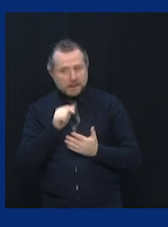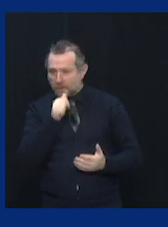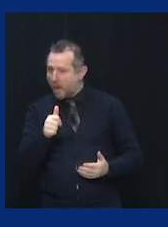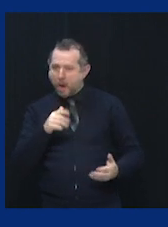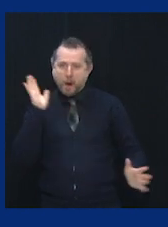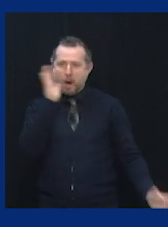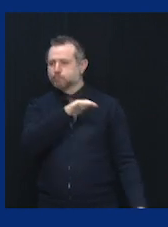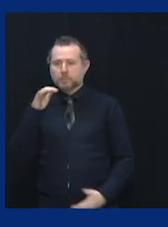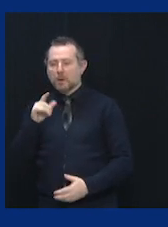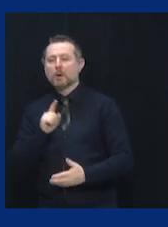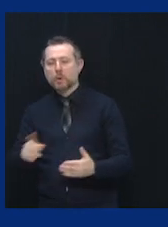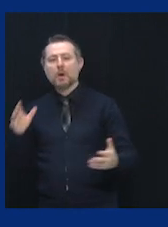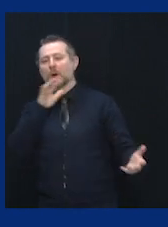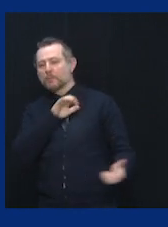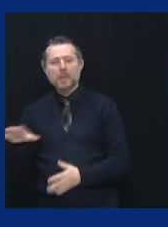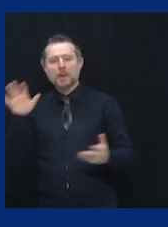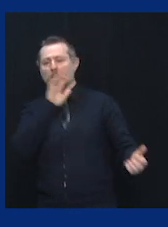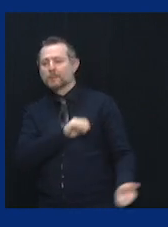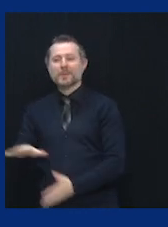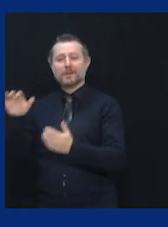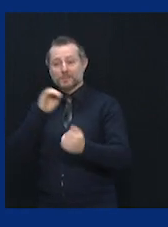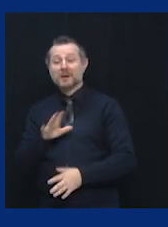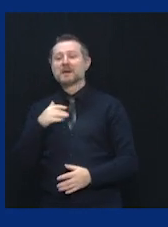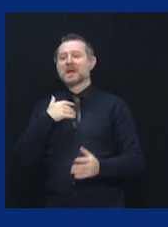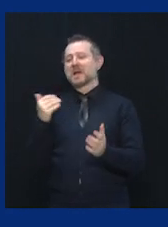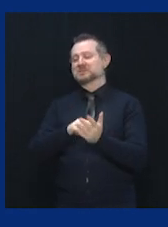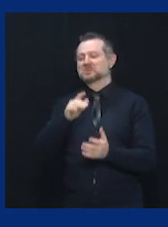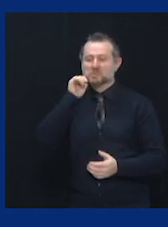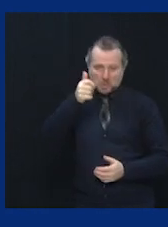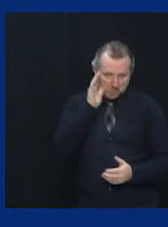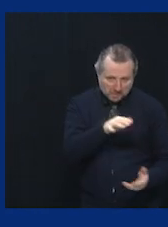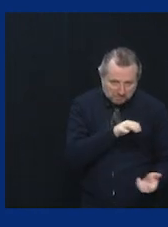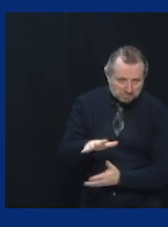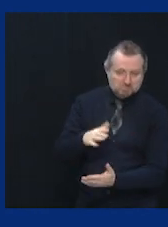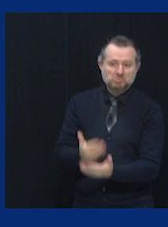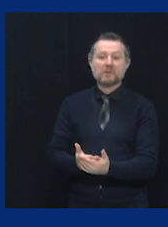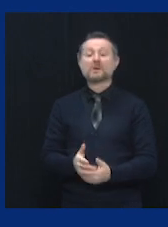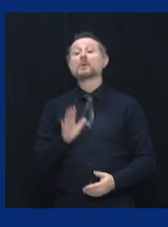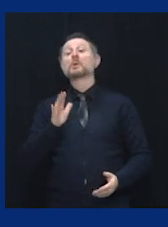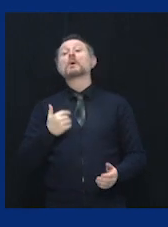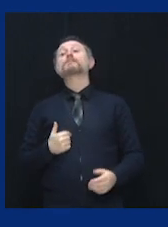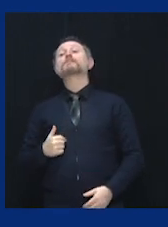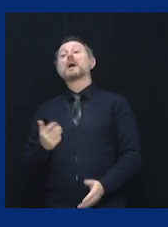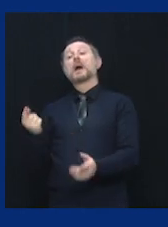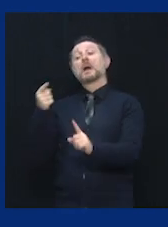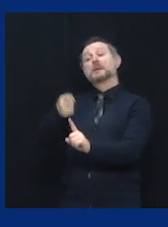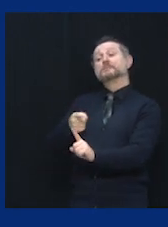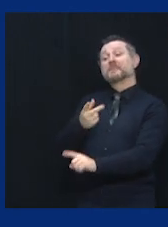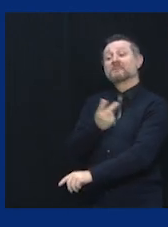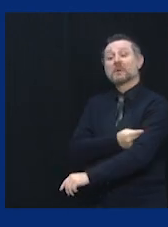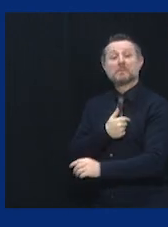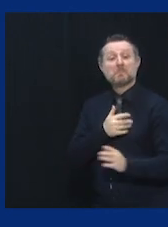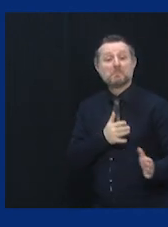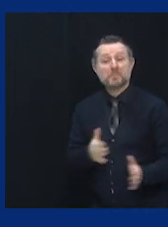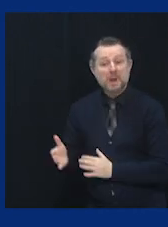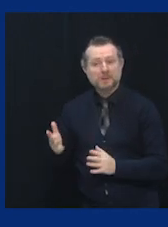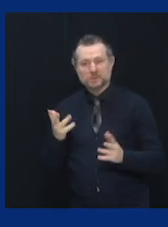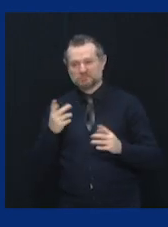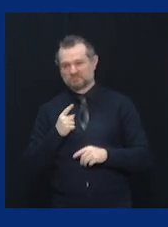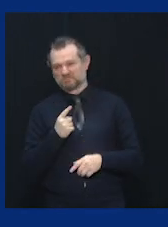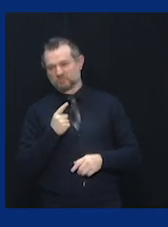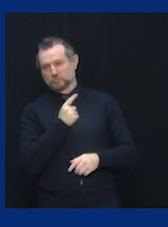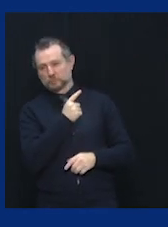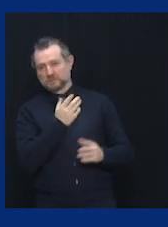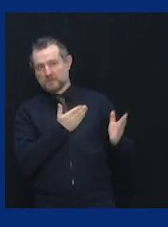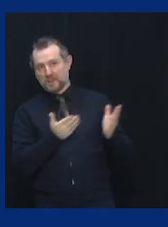that will start tomorrow. So the issue with the vaccination plan is the supply. It's